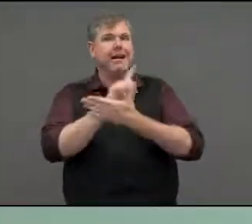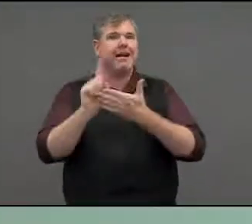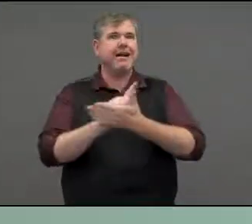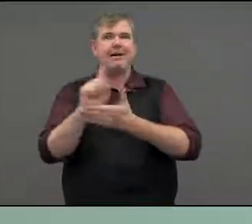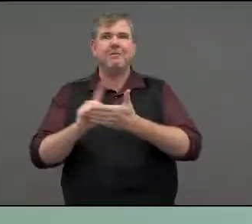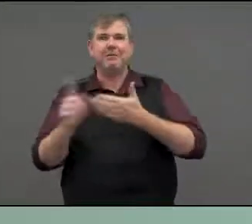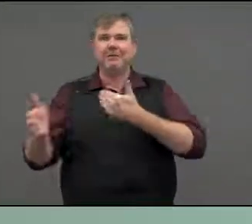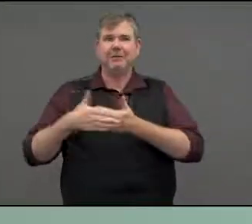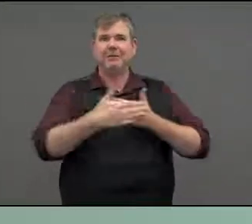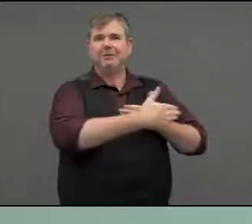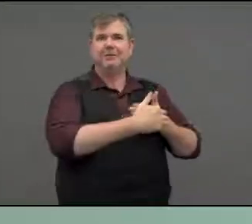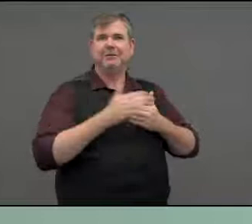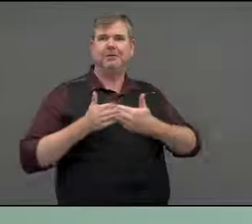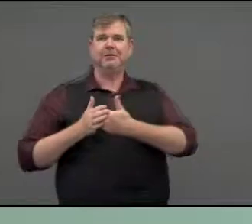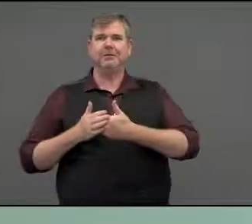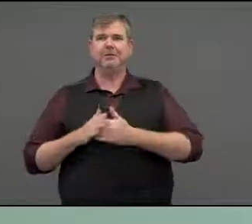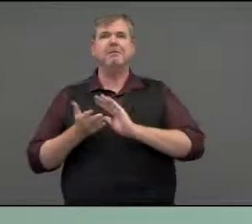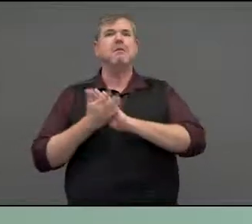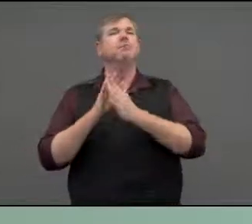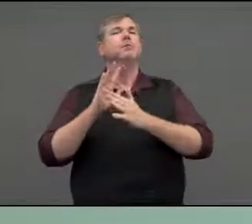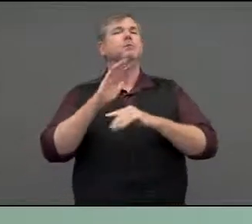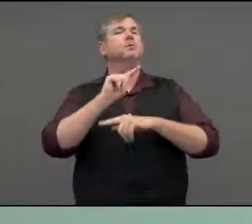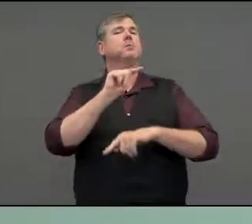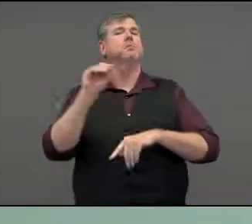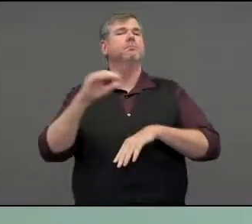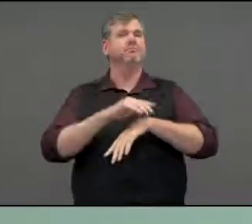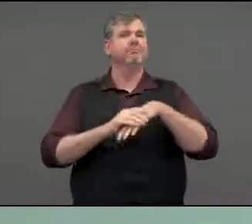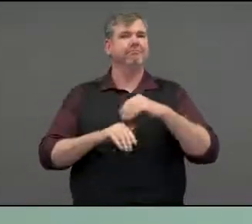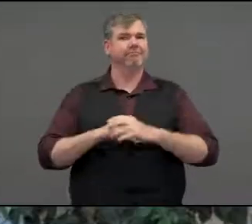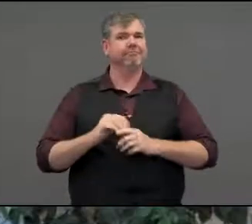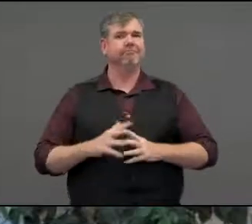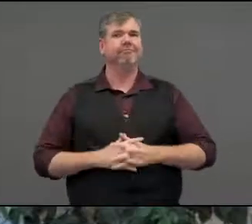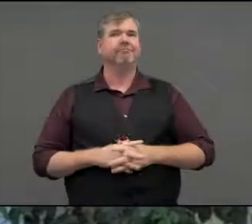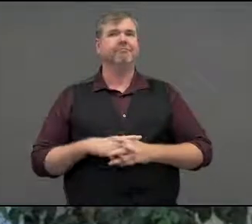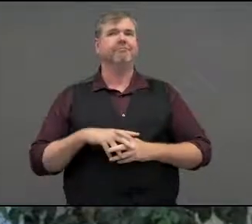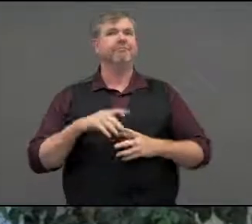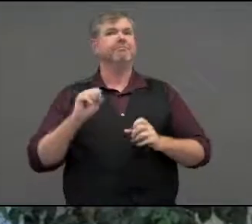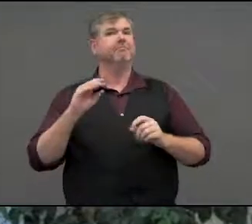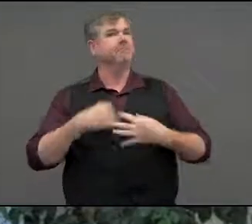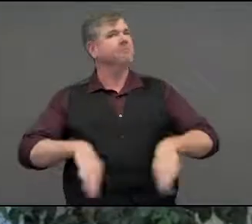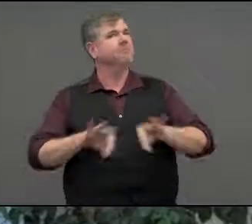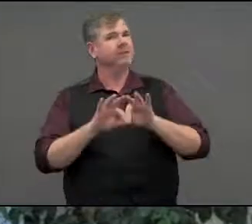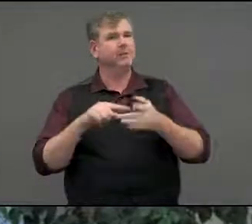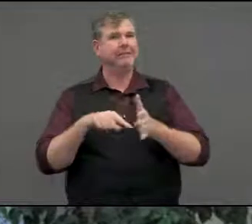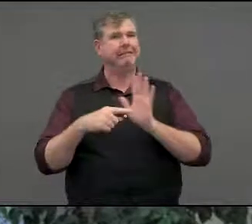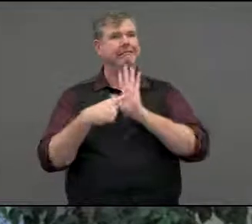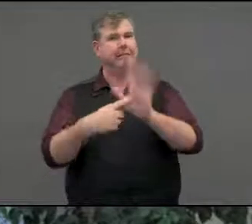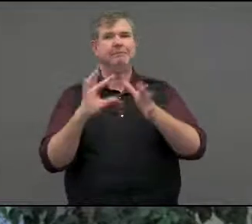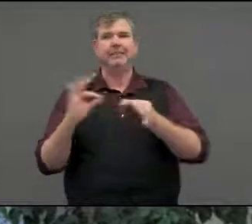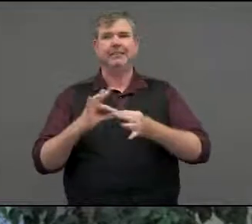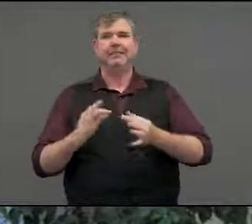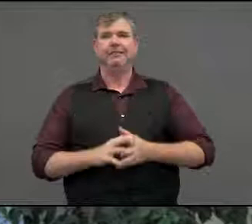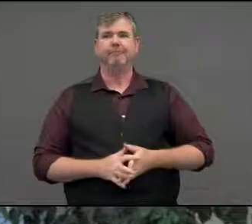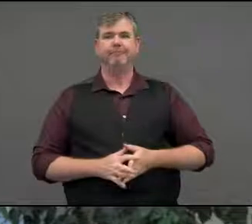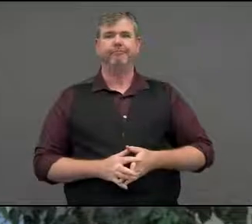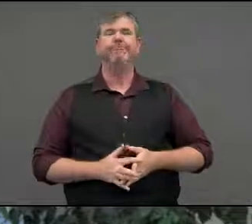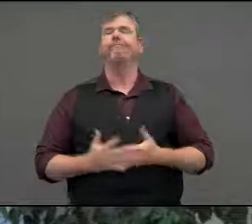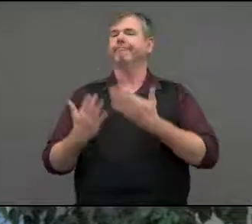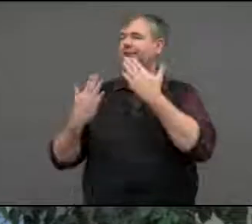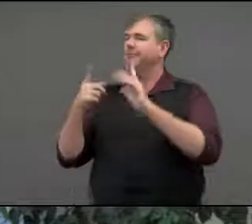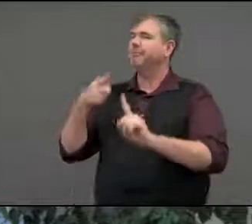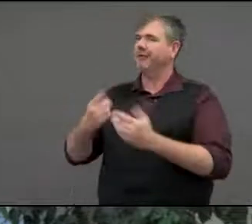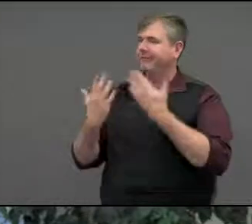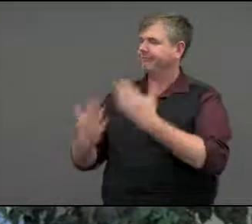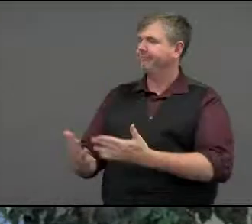make it feel very uncomfortable if we're standing too close together, basically. And you bring up a very good point that I think we've been raising a lot, especially with